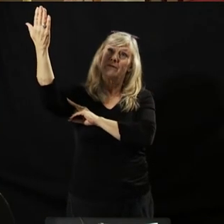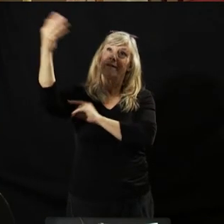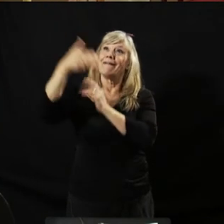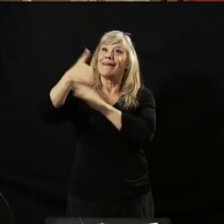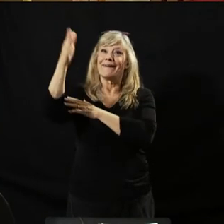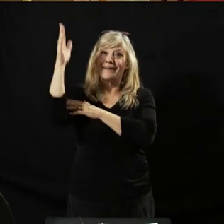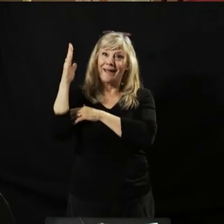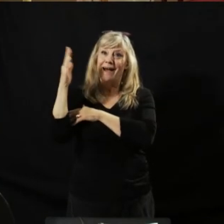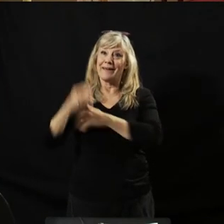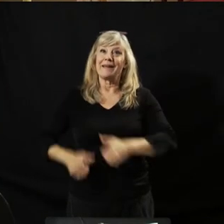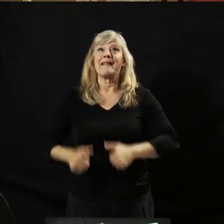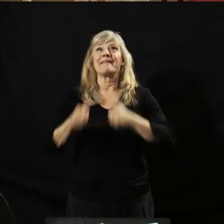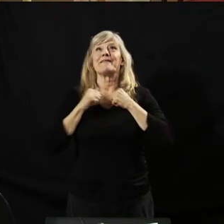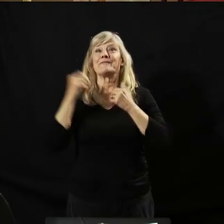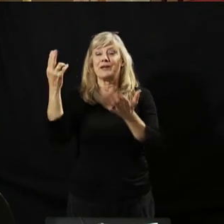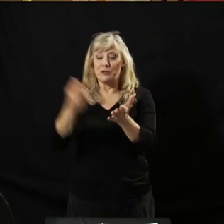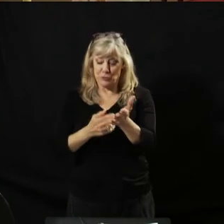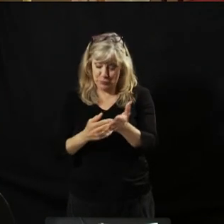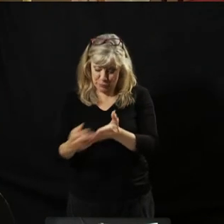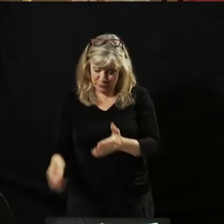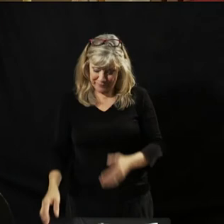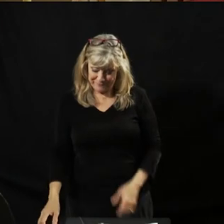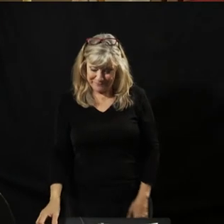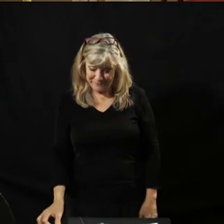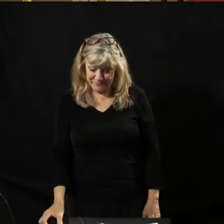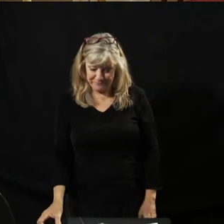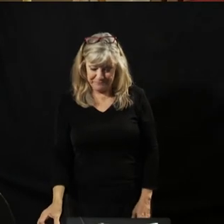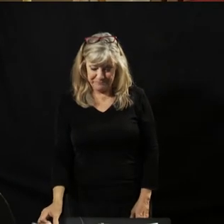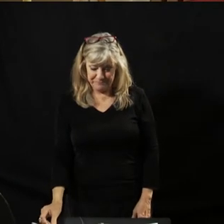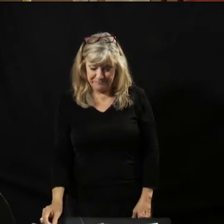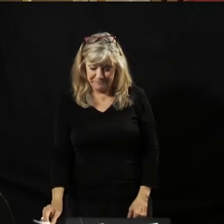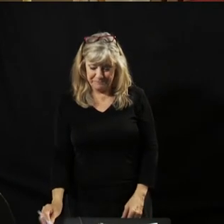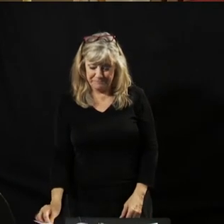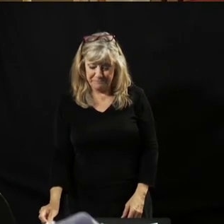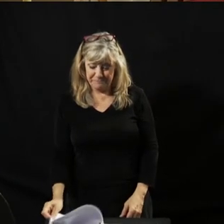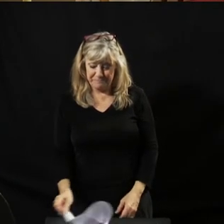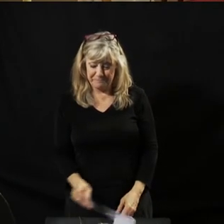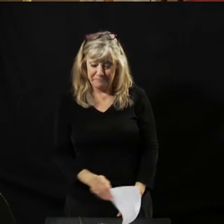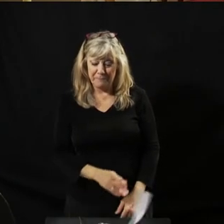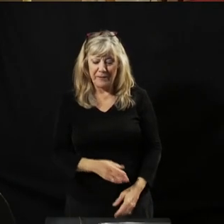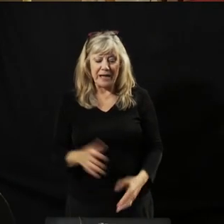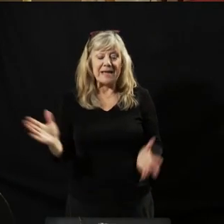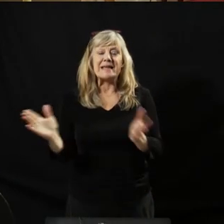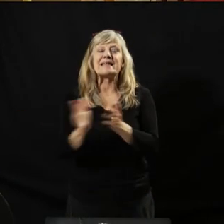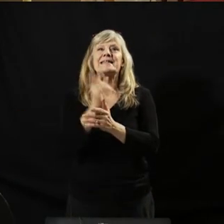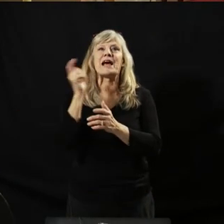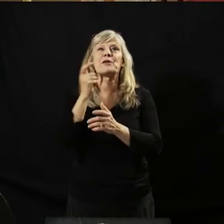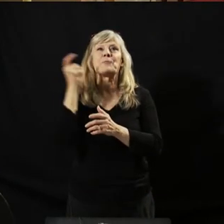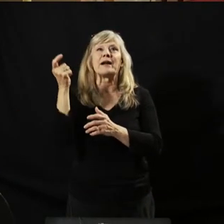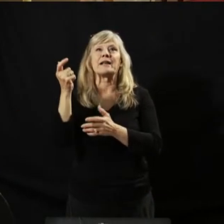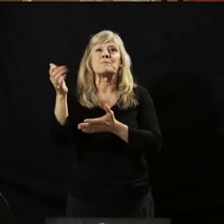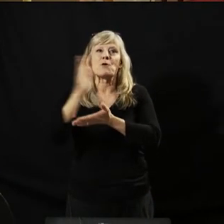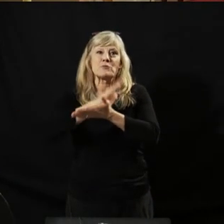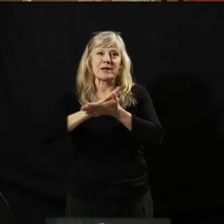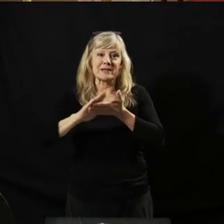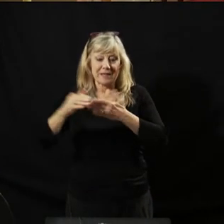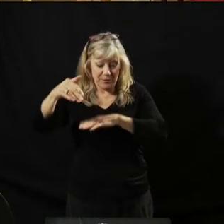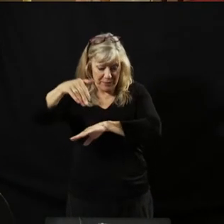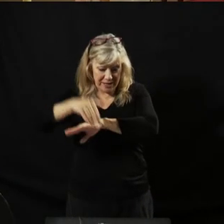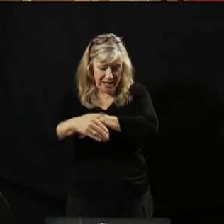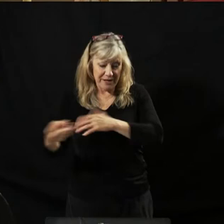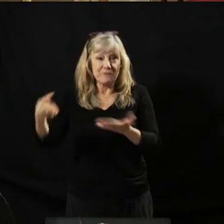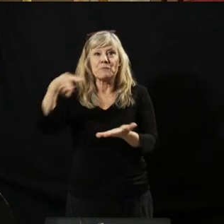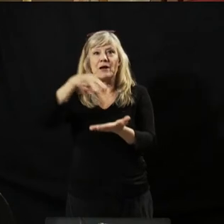God, living and true. Celebrating the most sacred night of the resurrection of our Lord